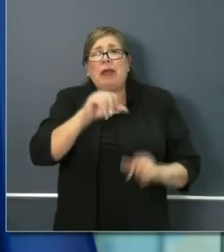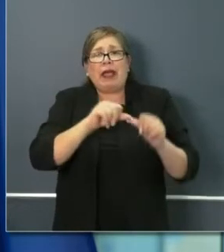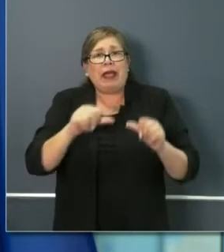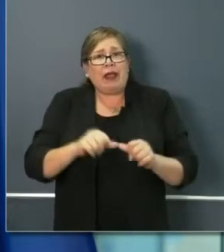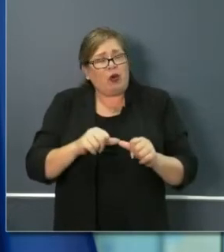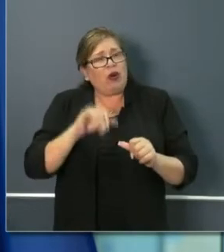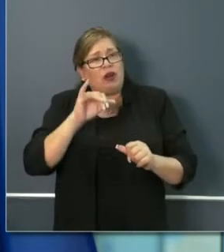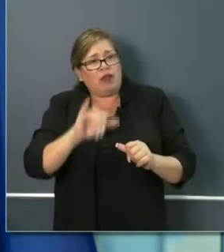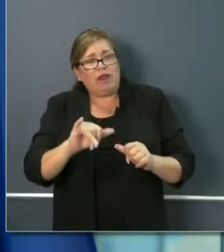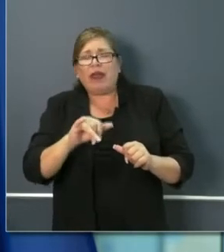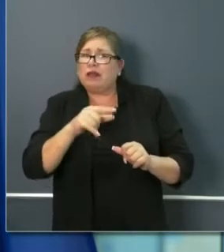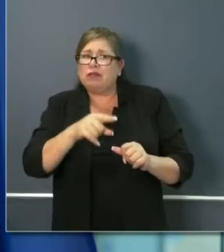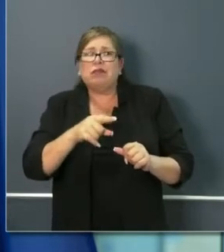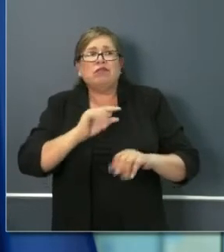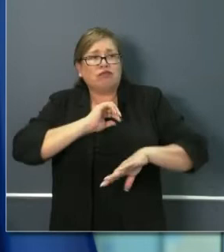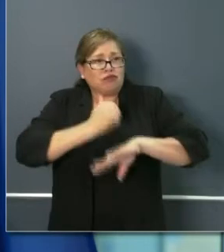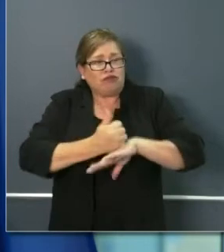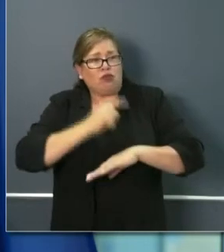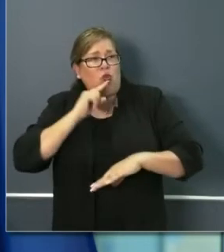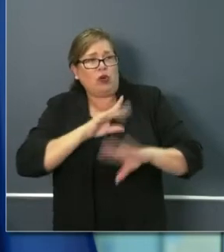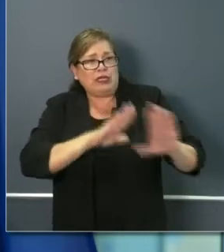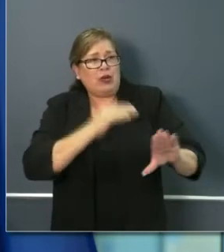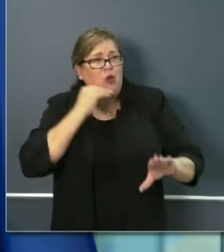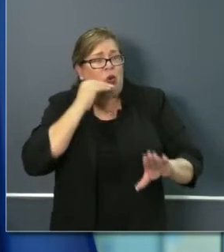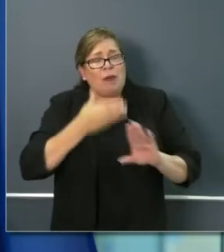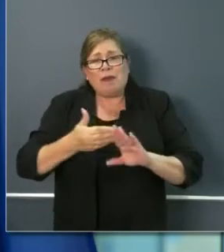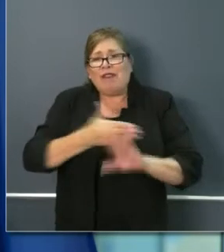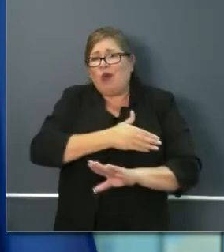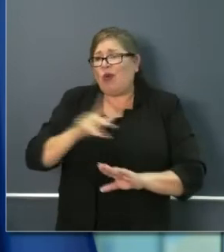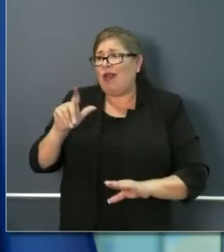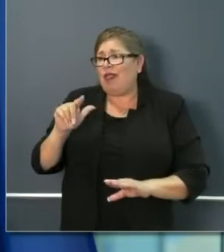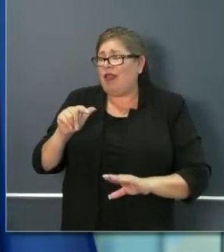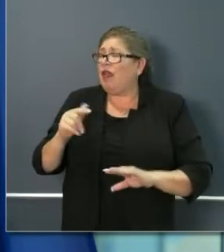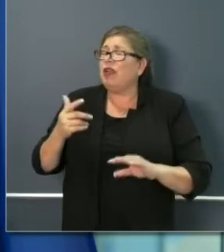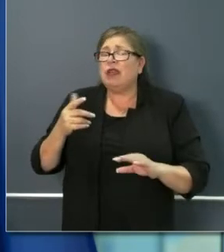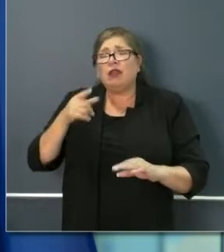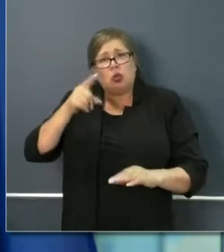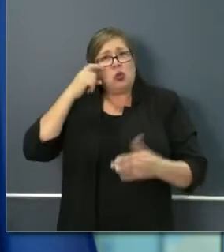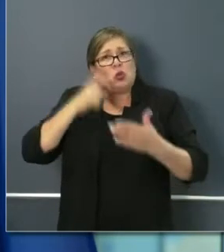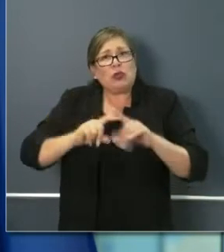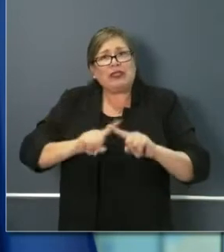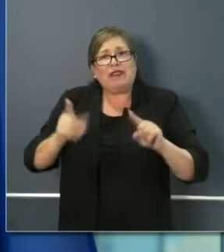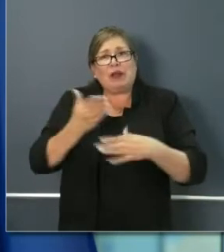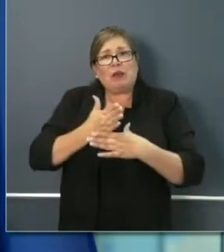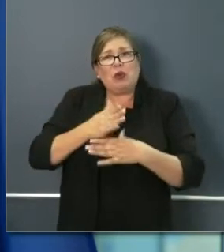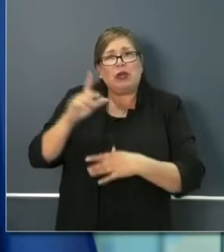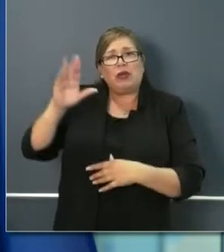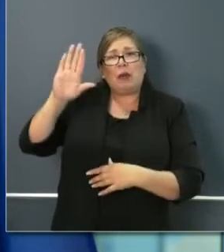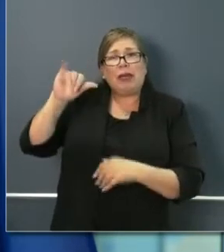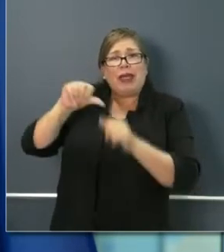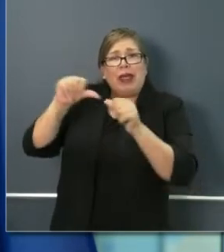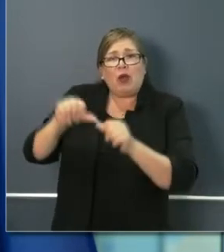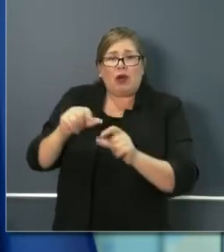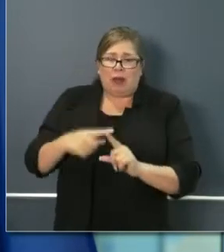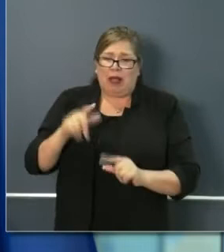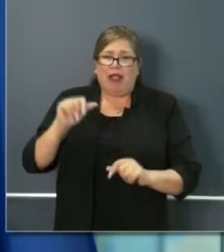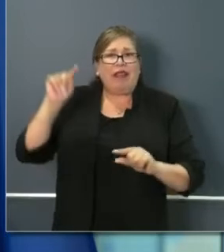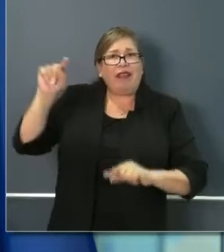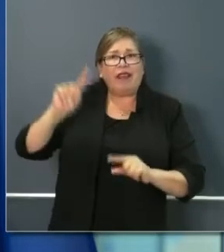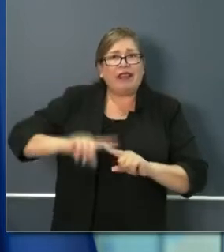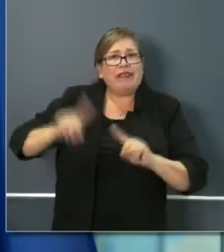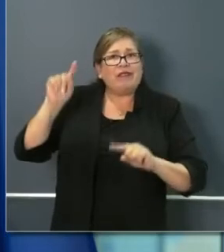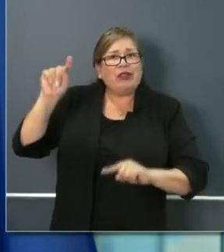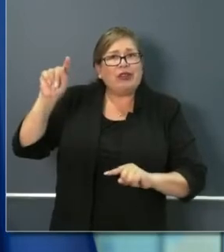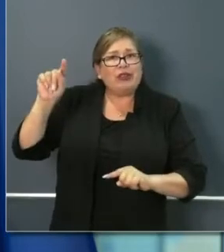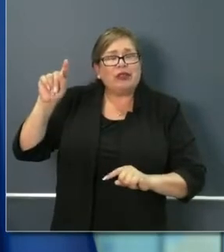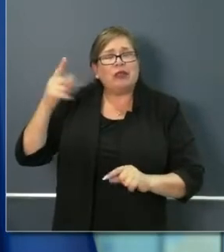see in your models a difference between the Bay Area and L.A.? I think we have to be cautious in this space. I mean, you certainly can look at the